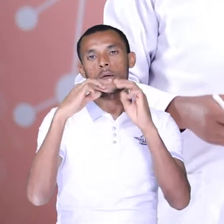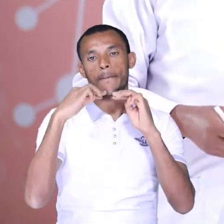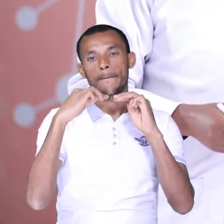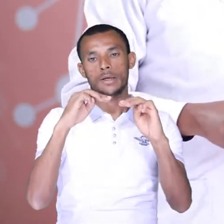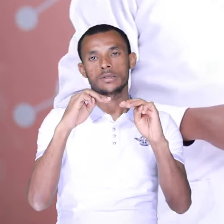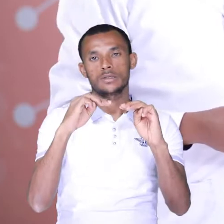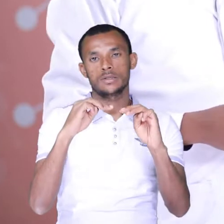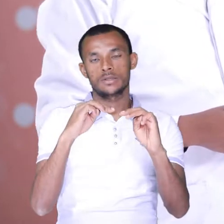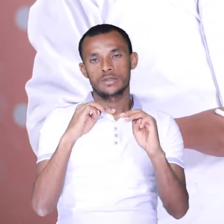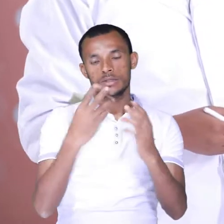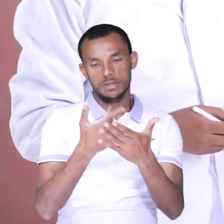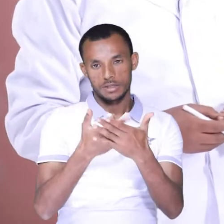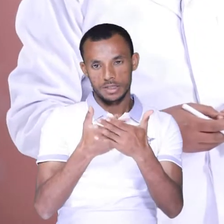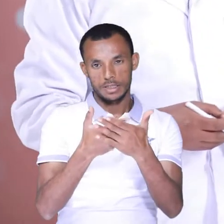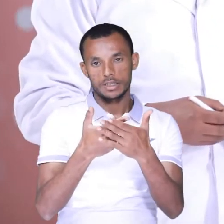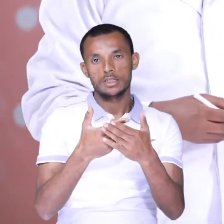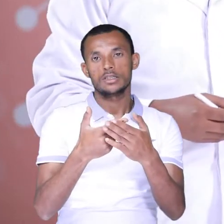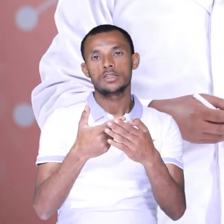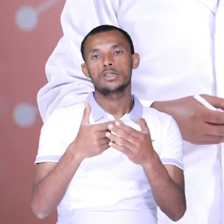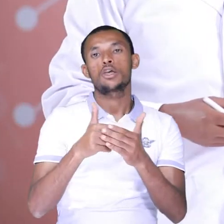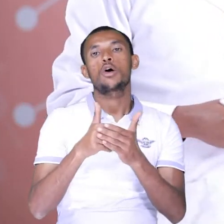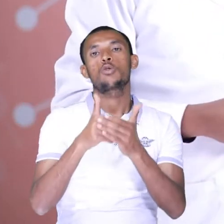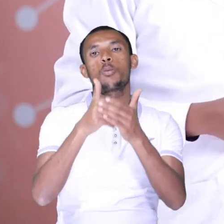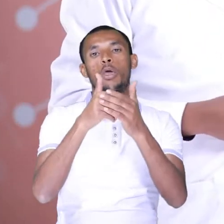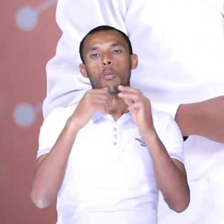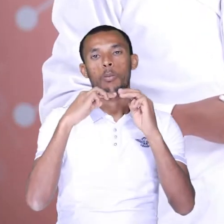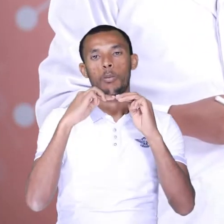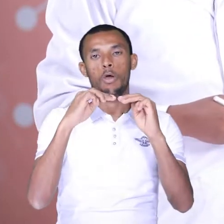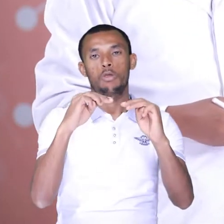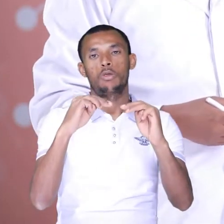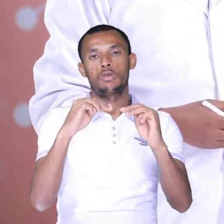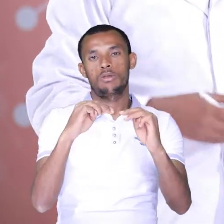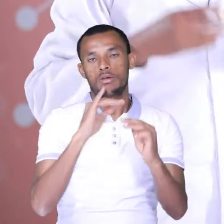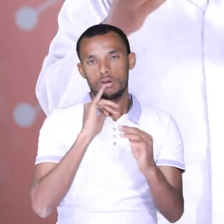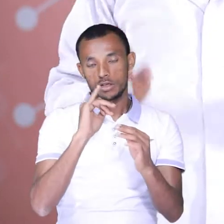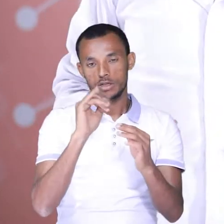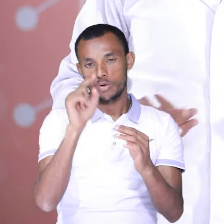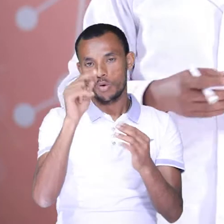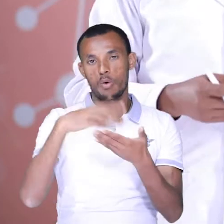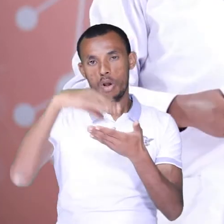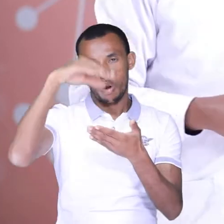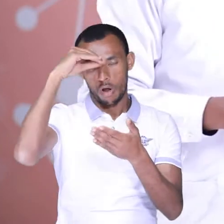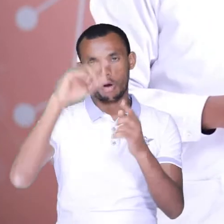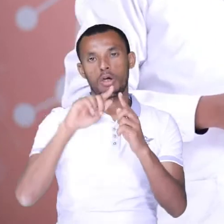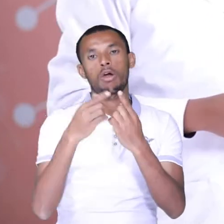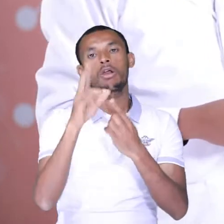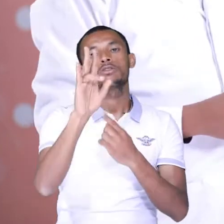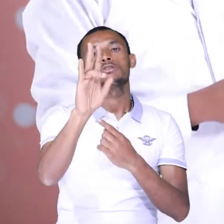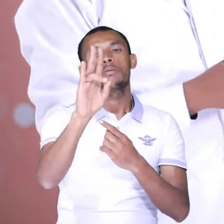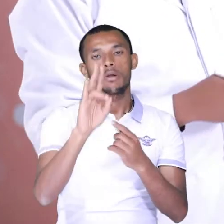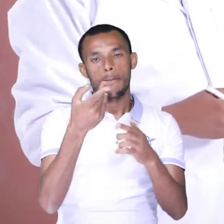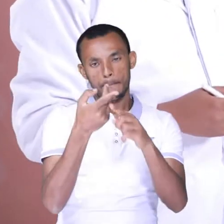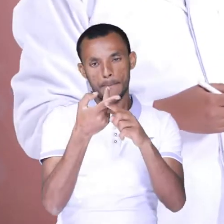course, this atomic mass is that you have learned from grade 7.